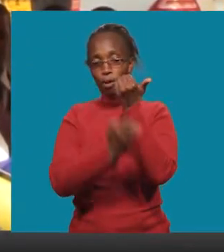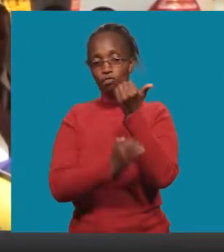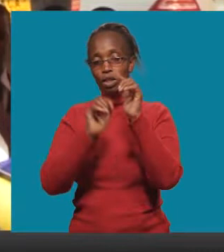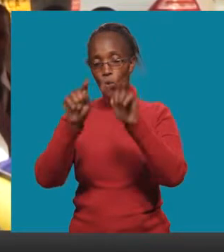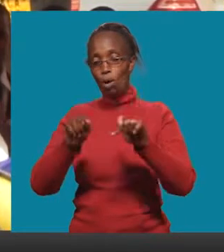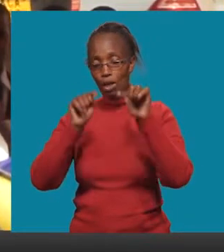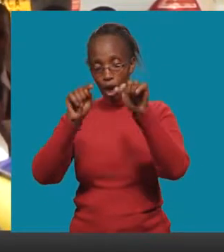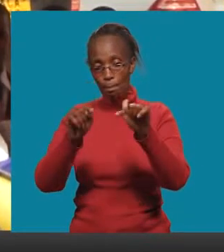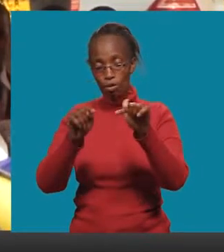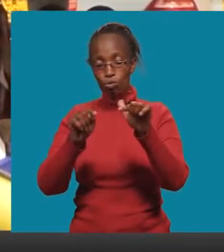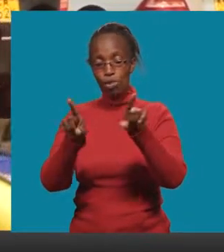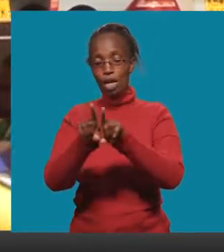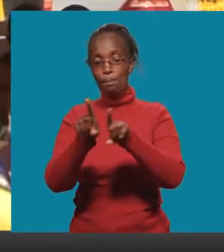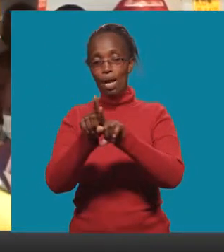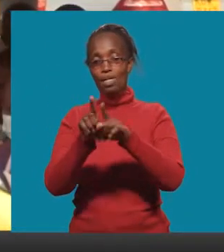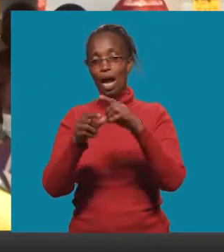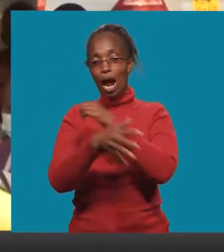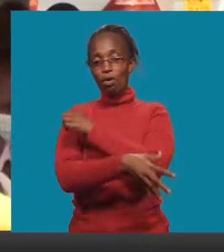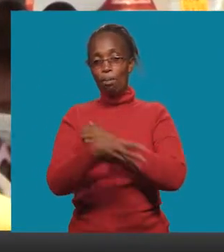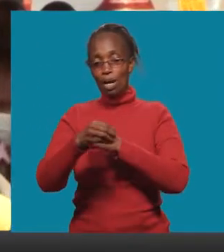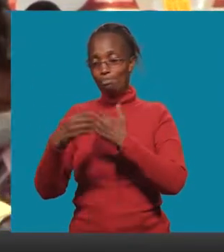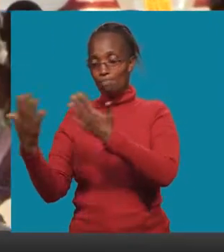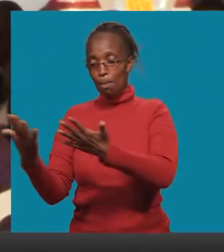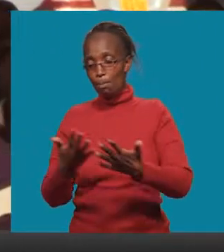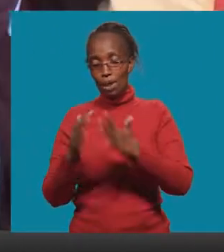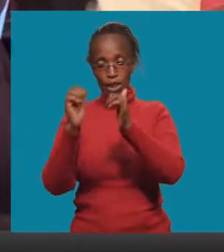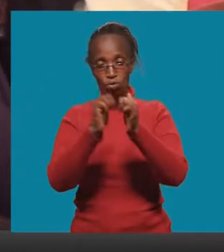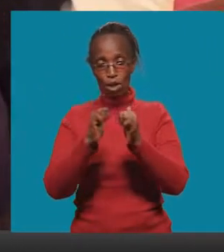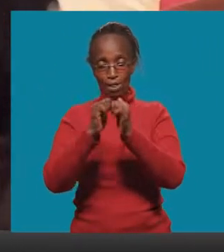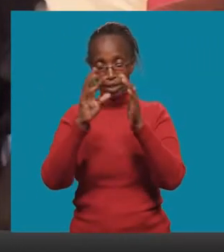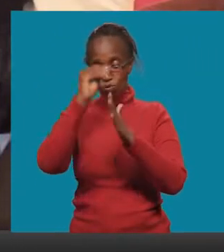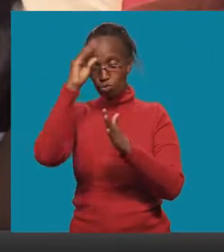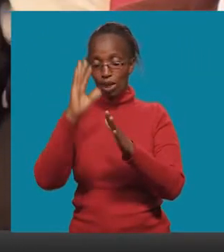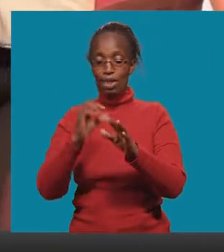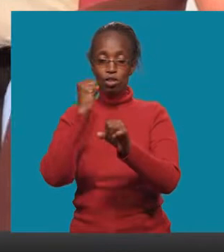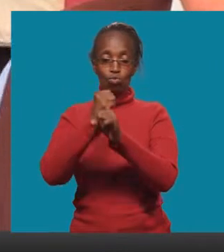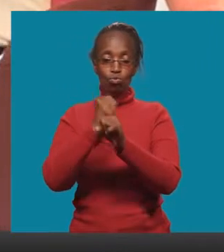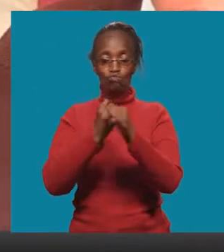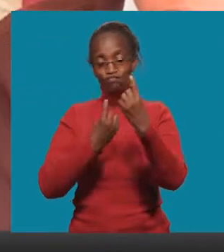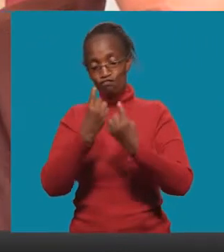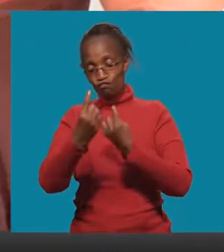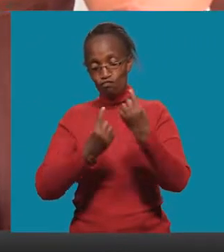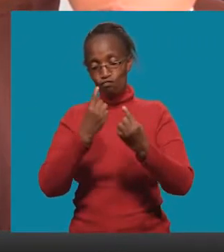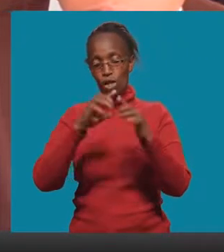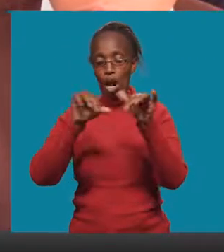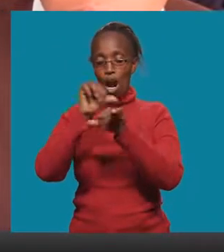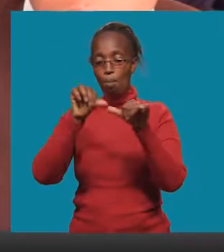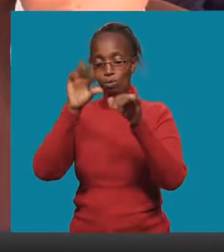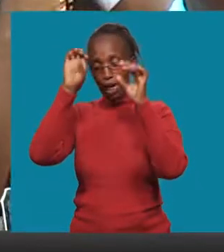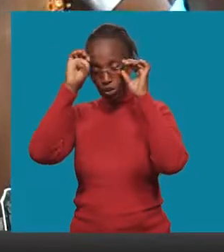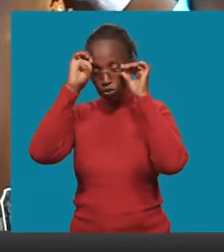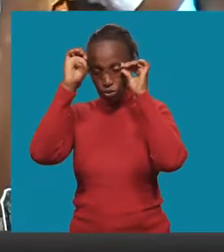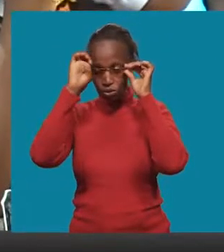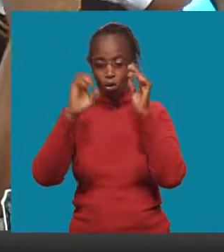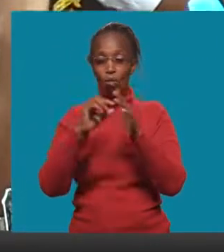of hands to rest. In poverty will come to you like a robber. Kuwaleta pamoja wanafunzi kufanya mazungumzo ya